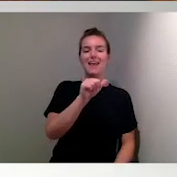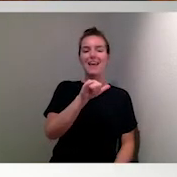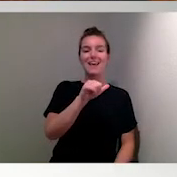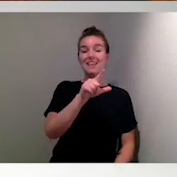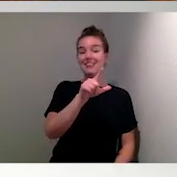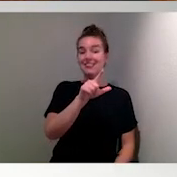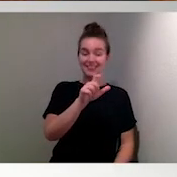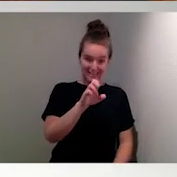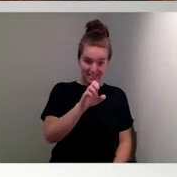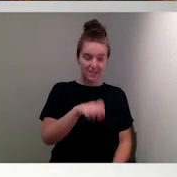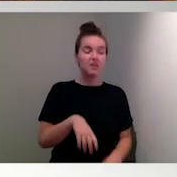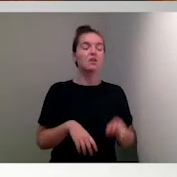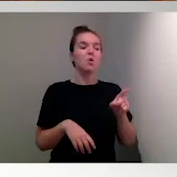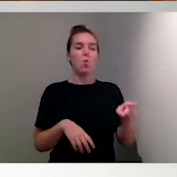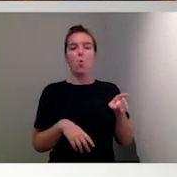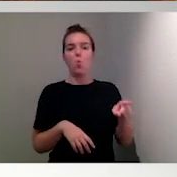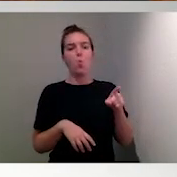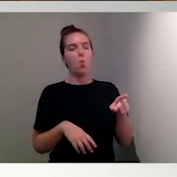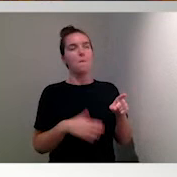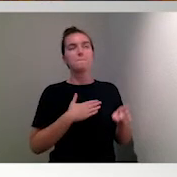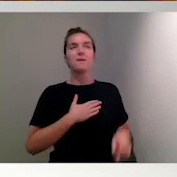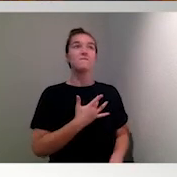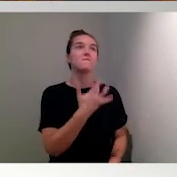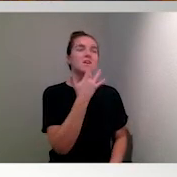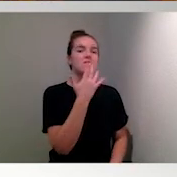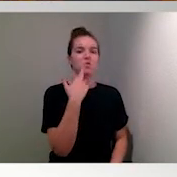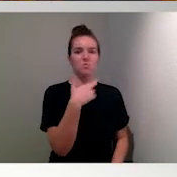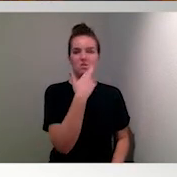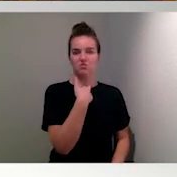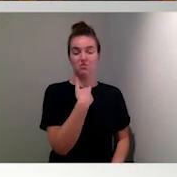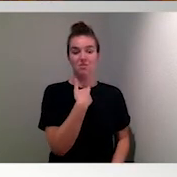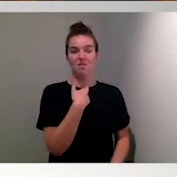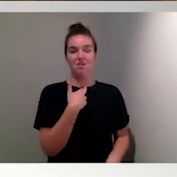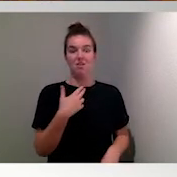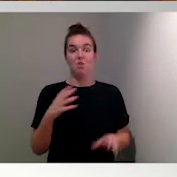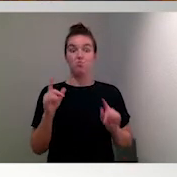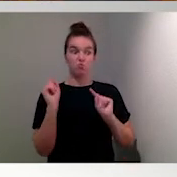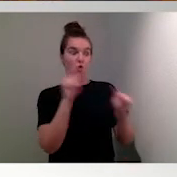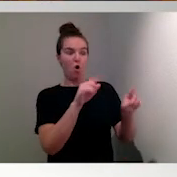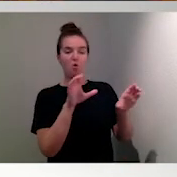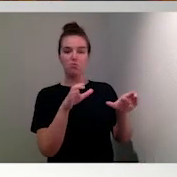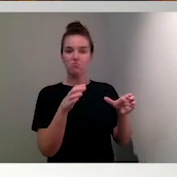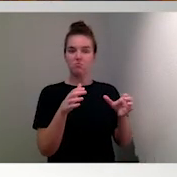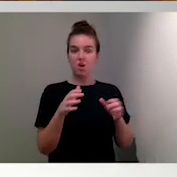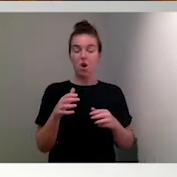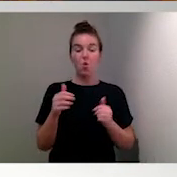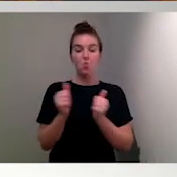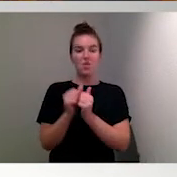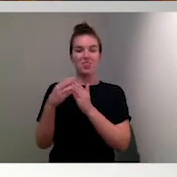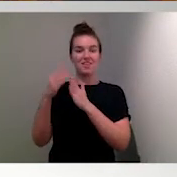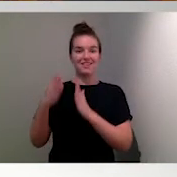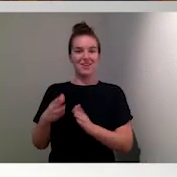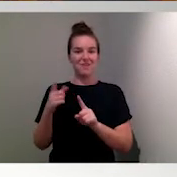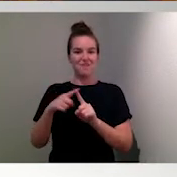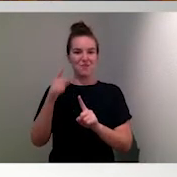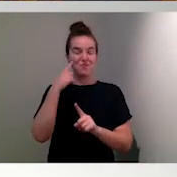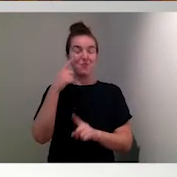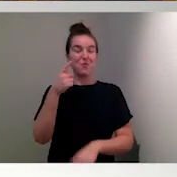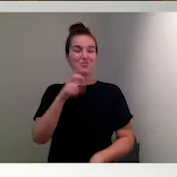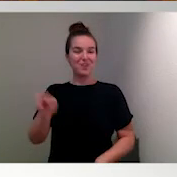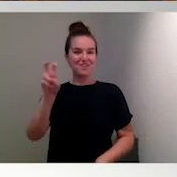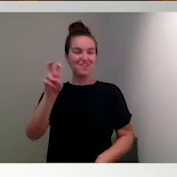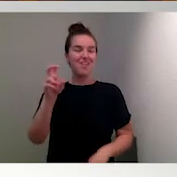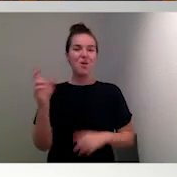founder of Travelability there with my family, and he was just tickled to death with how well they took care of my entire family.